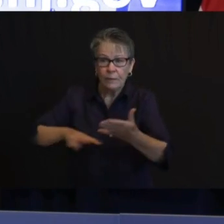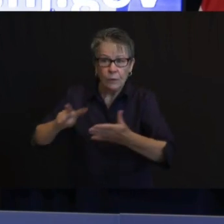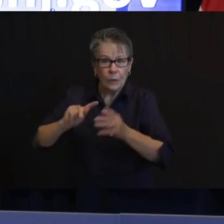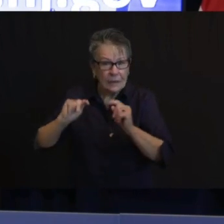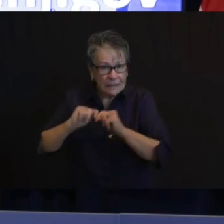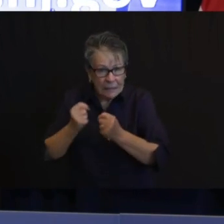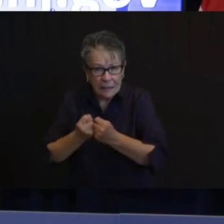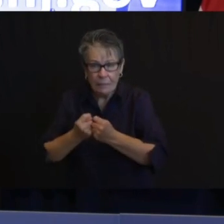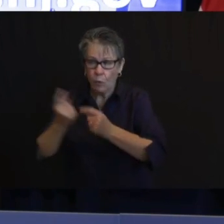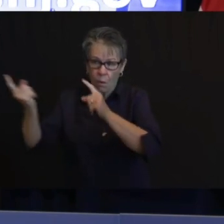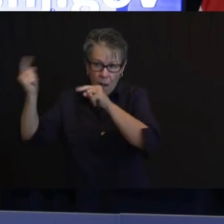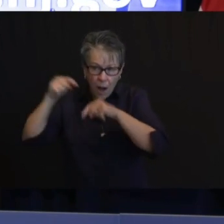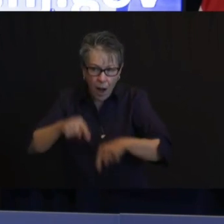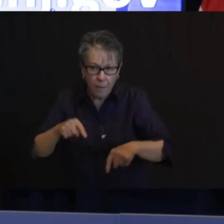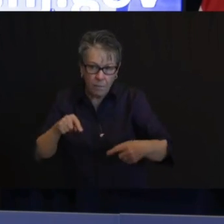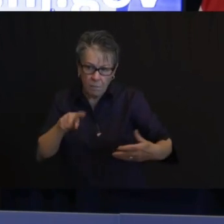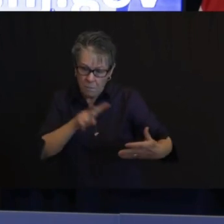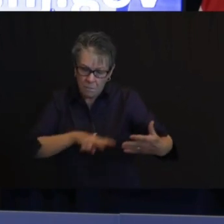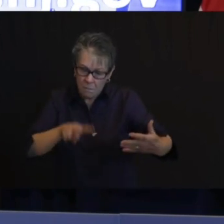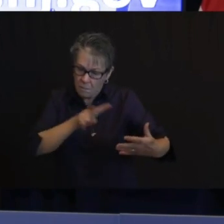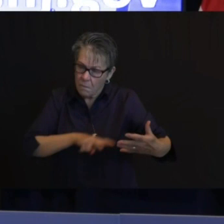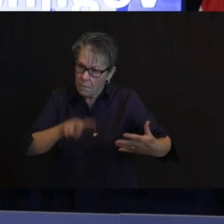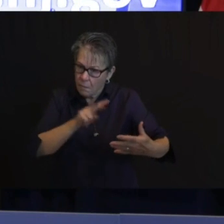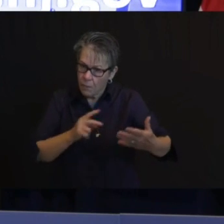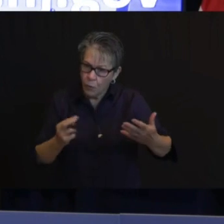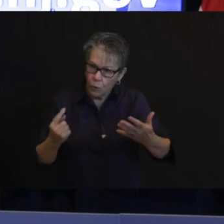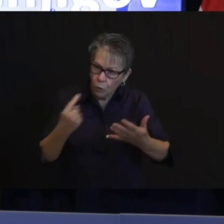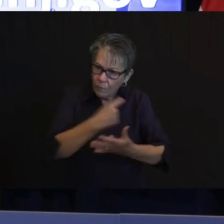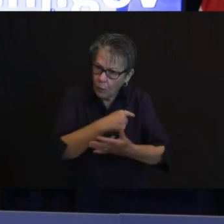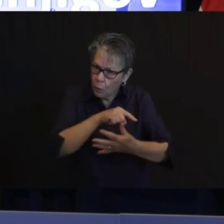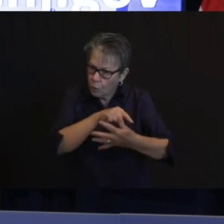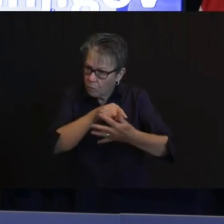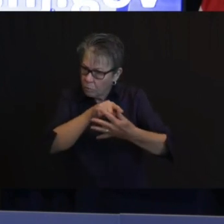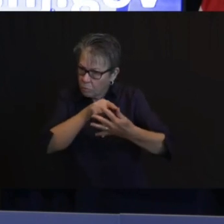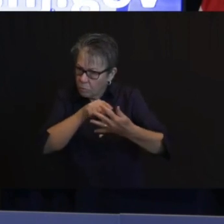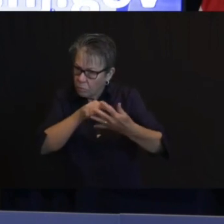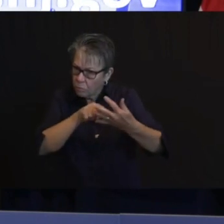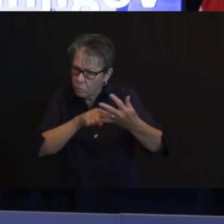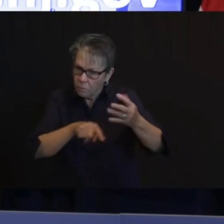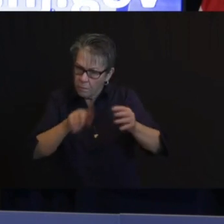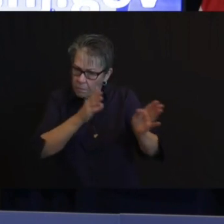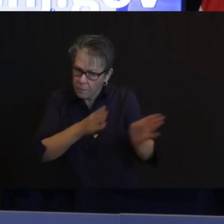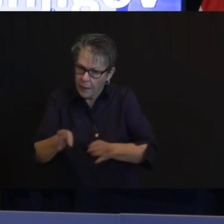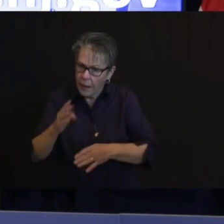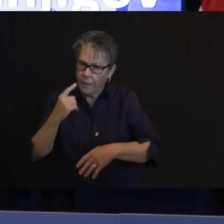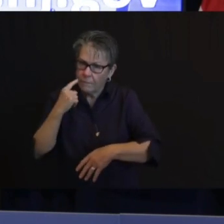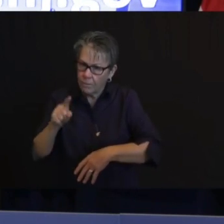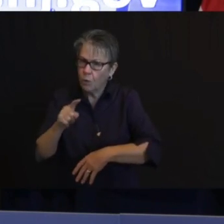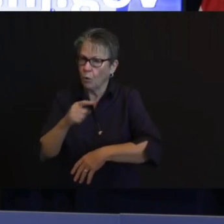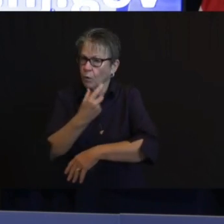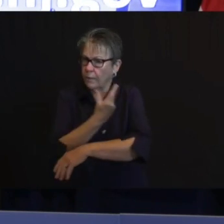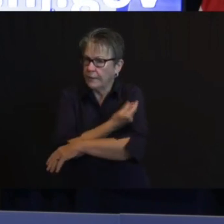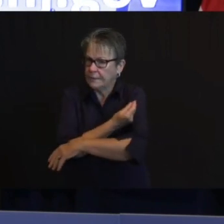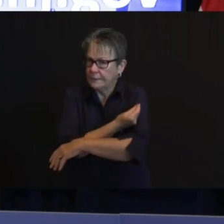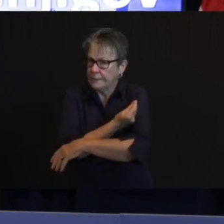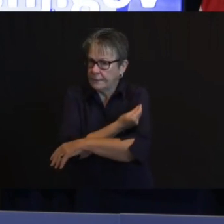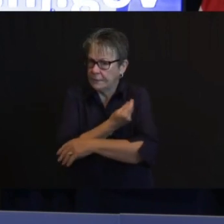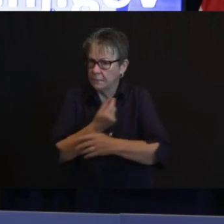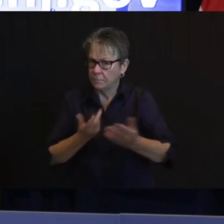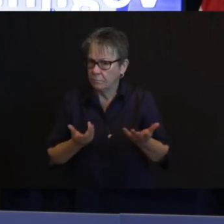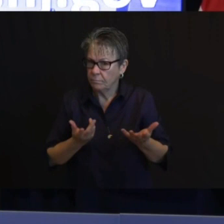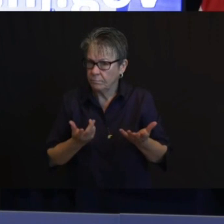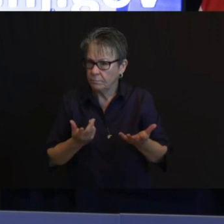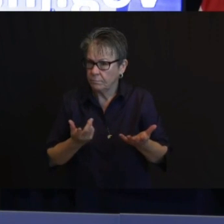that are providing their input to the FDA. ACIP being